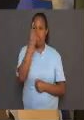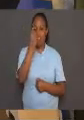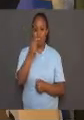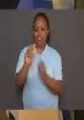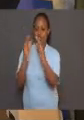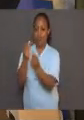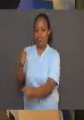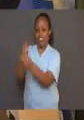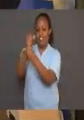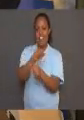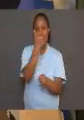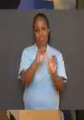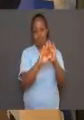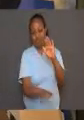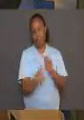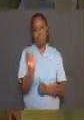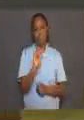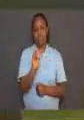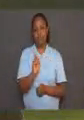one group over another.